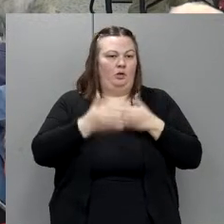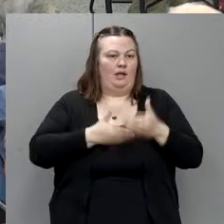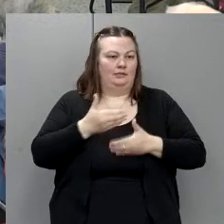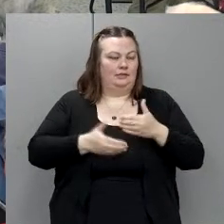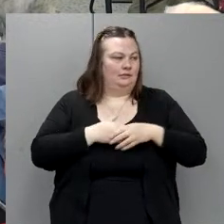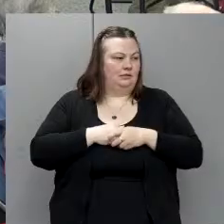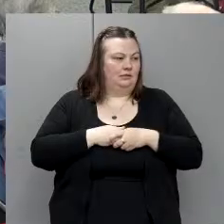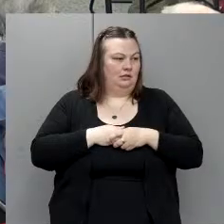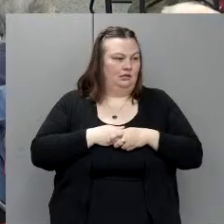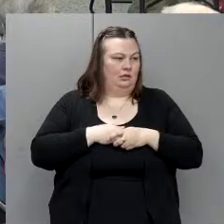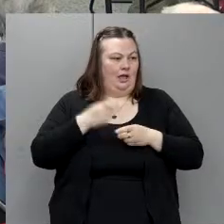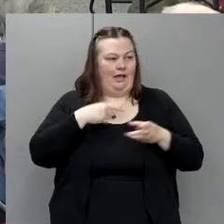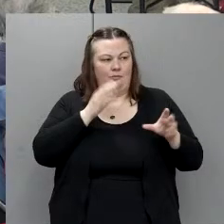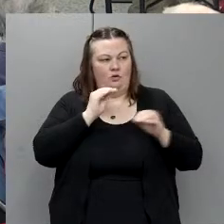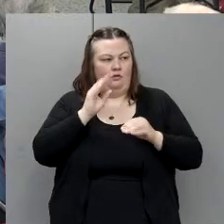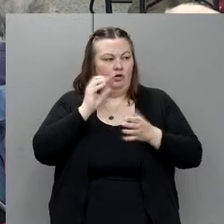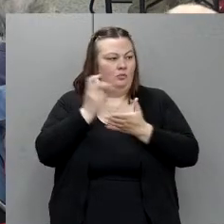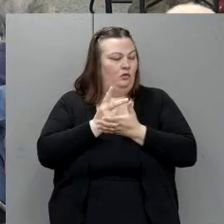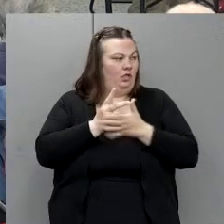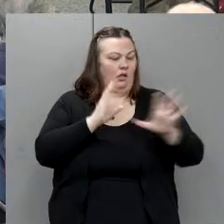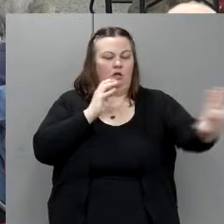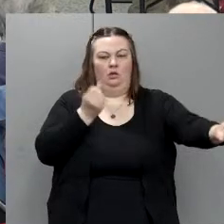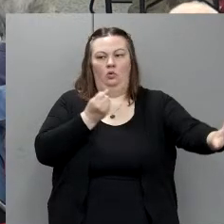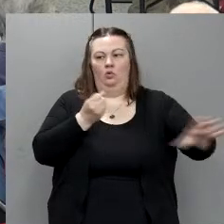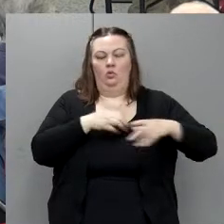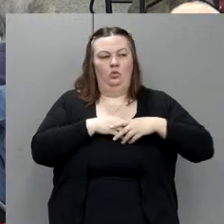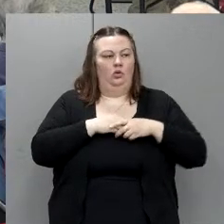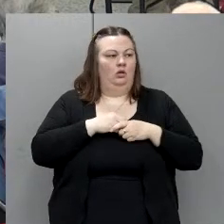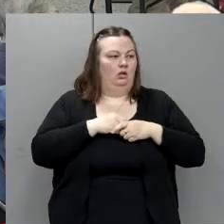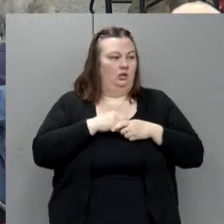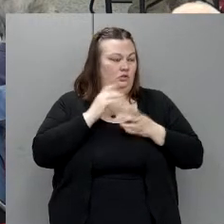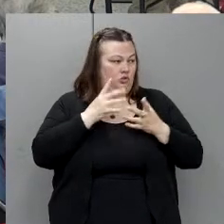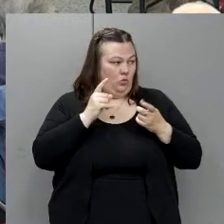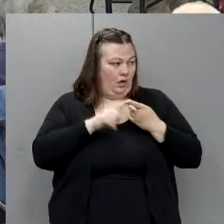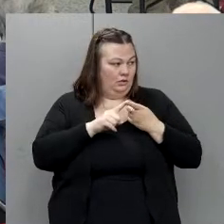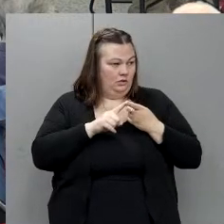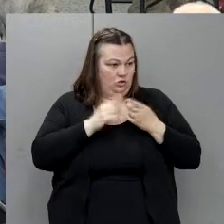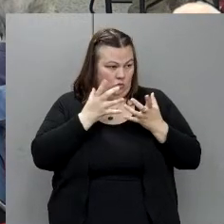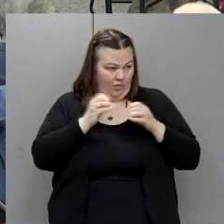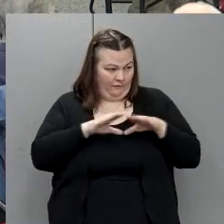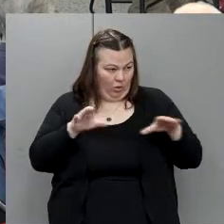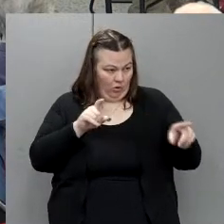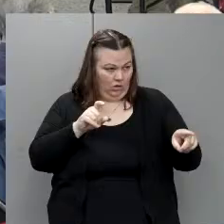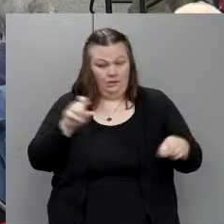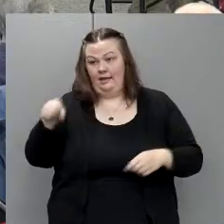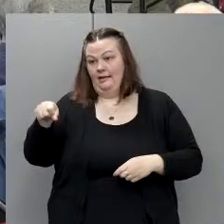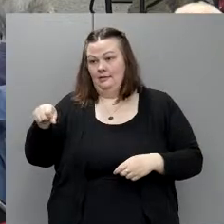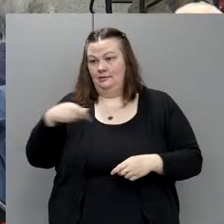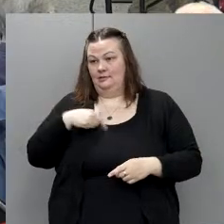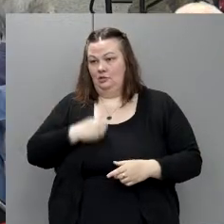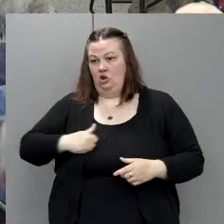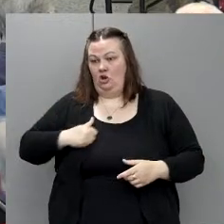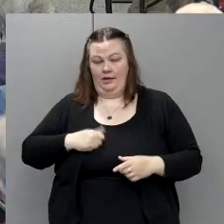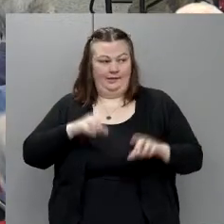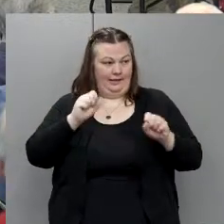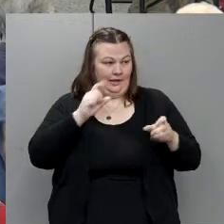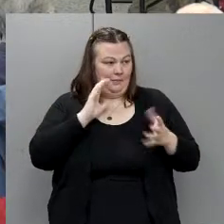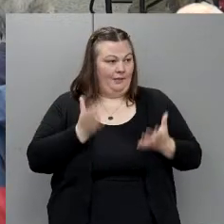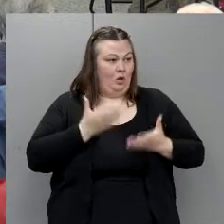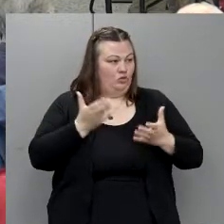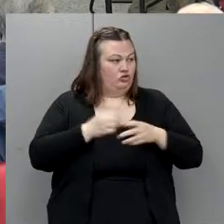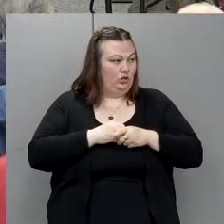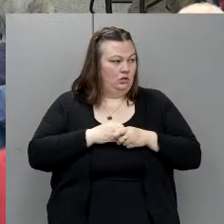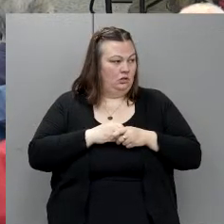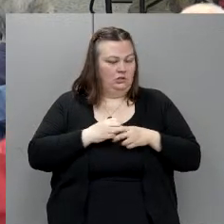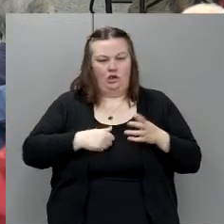process. I move for approval. Oh, hang on. I'm sorry. Do you want the floor? Yes, I'm sorry. Could I Yeah. make a motion? I